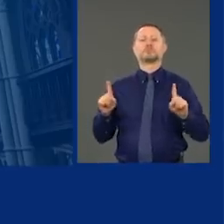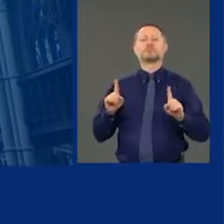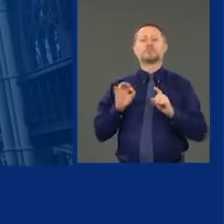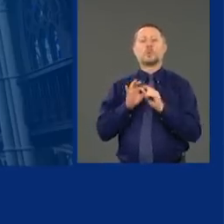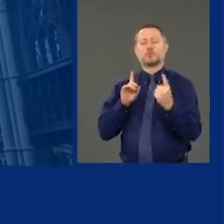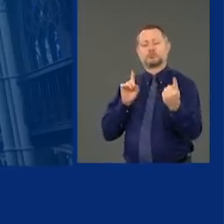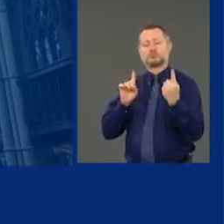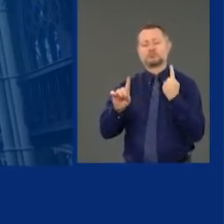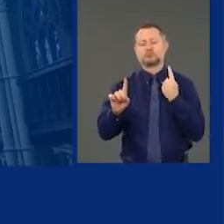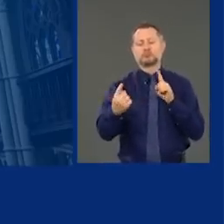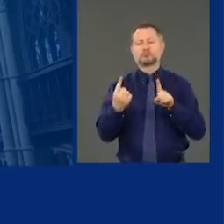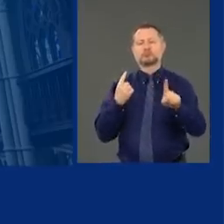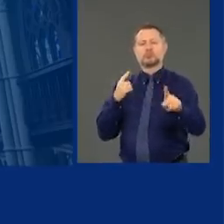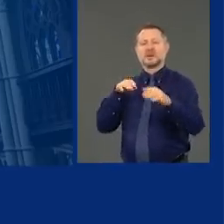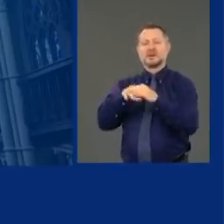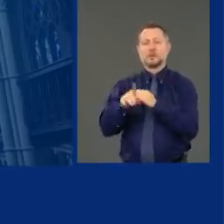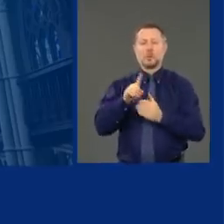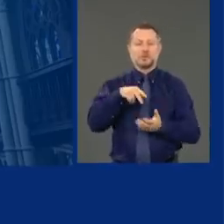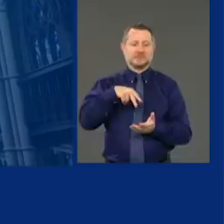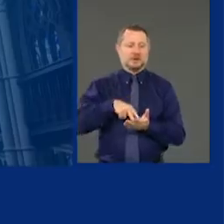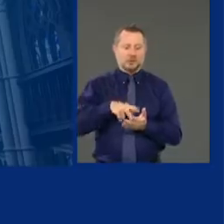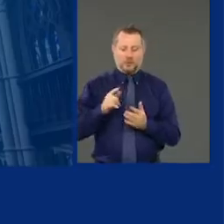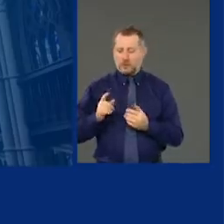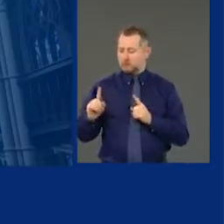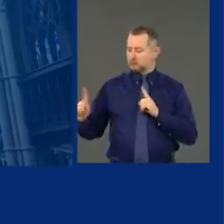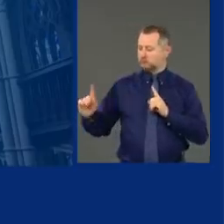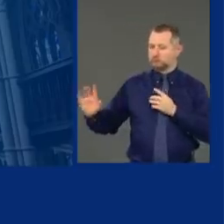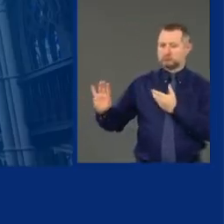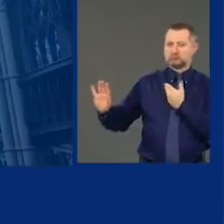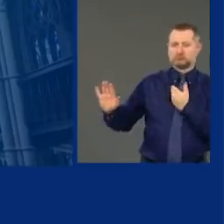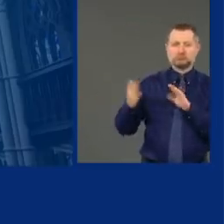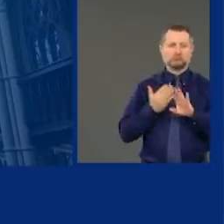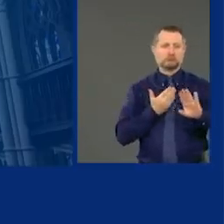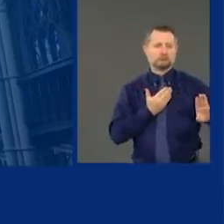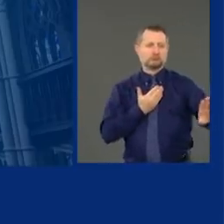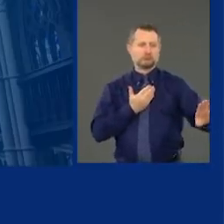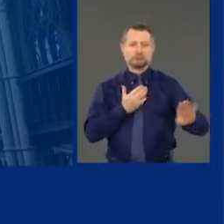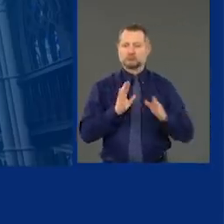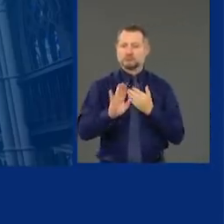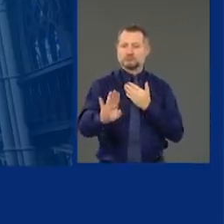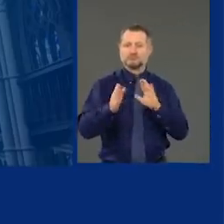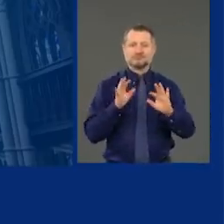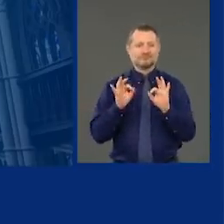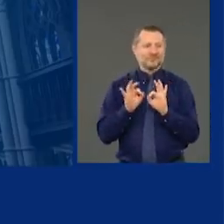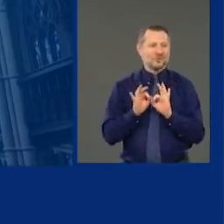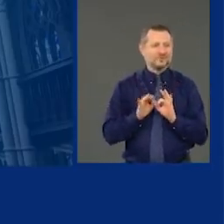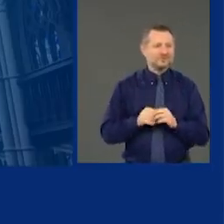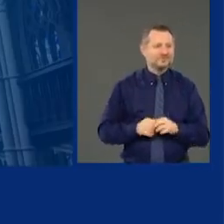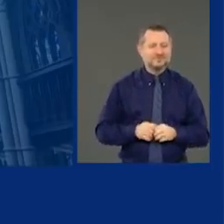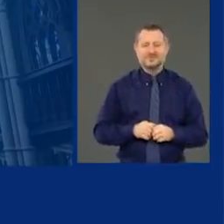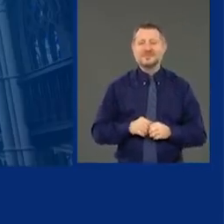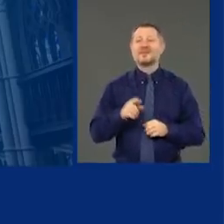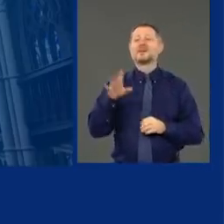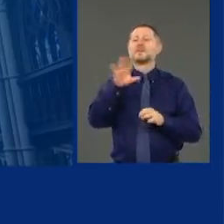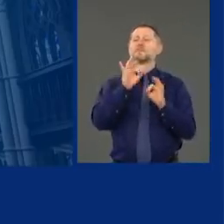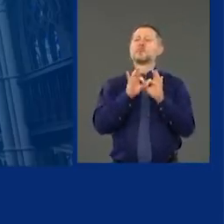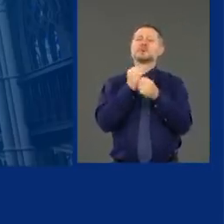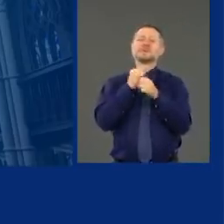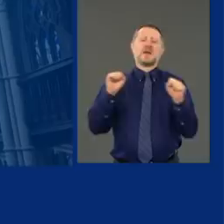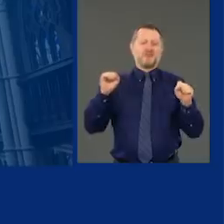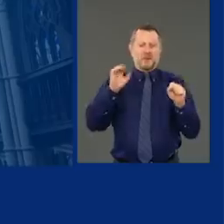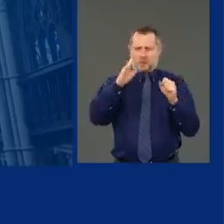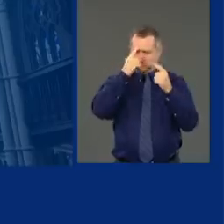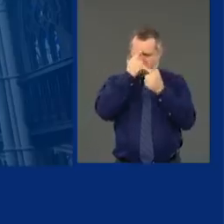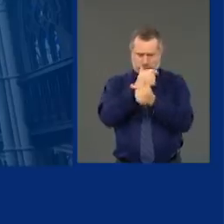people tend to congregate going through the entrance or the exit. So we leave it to our